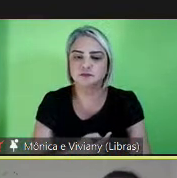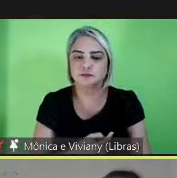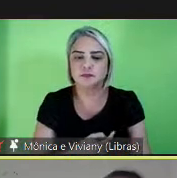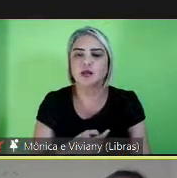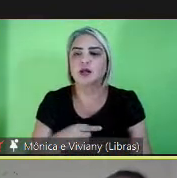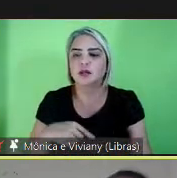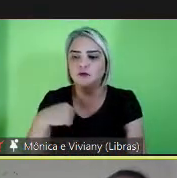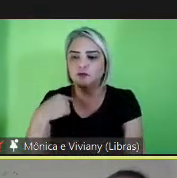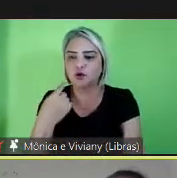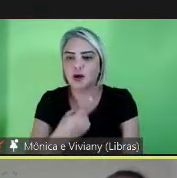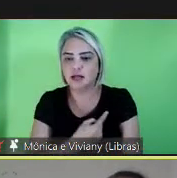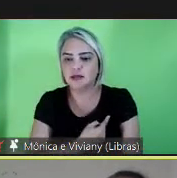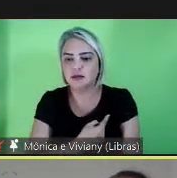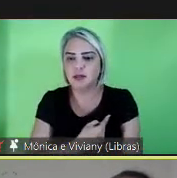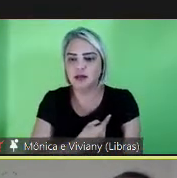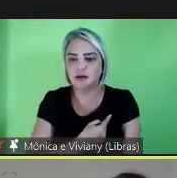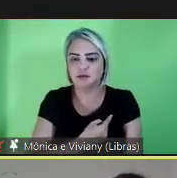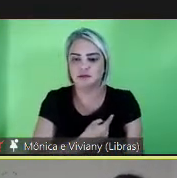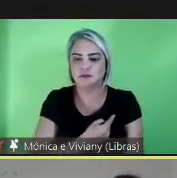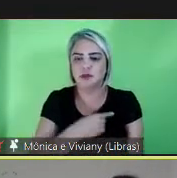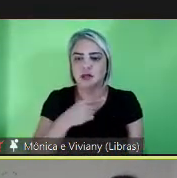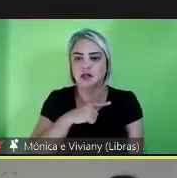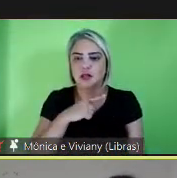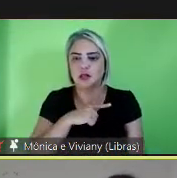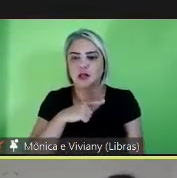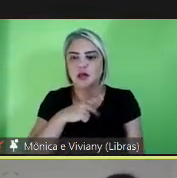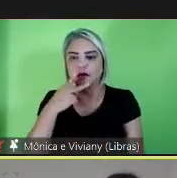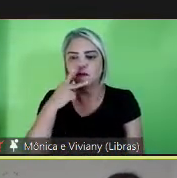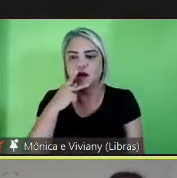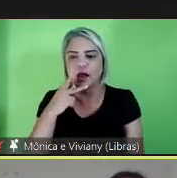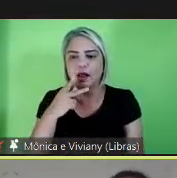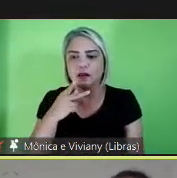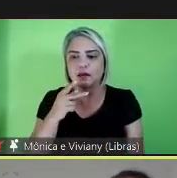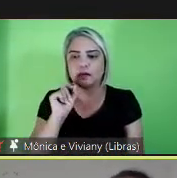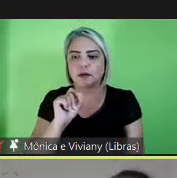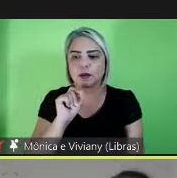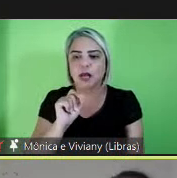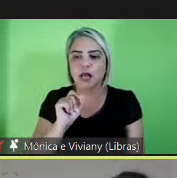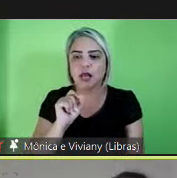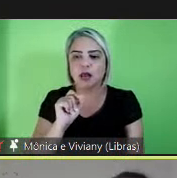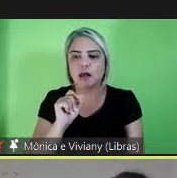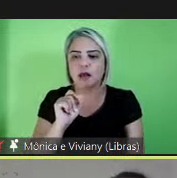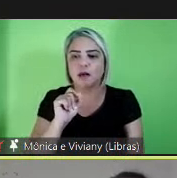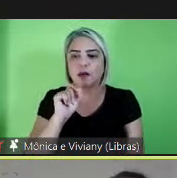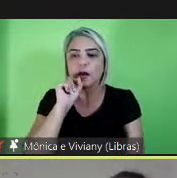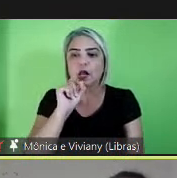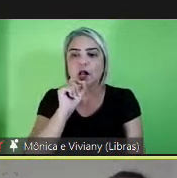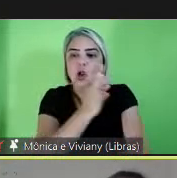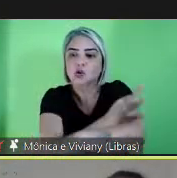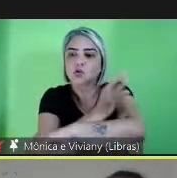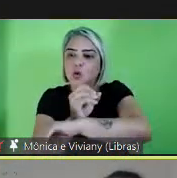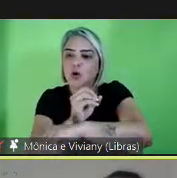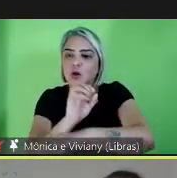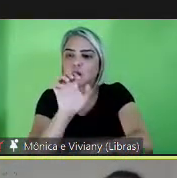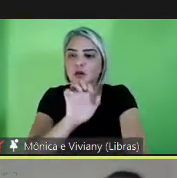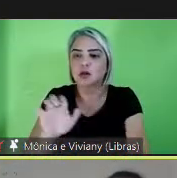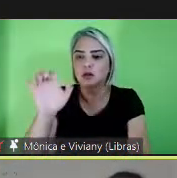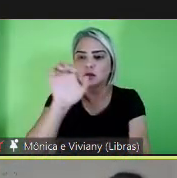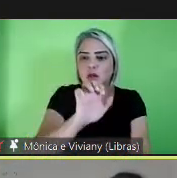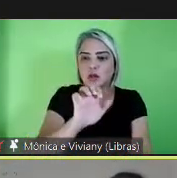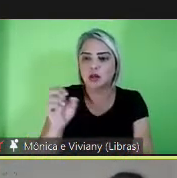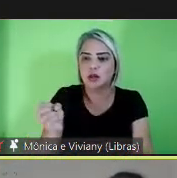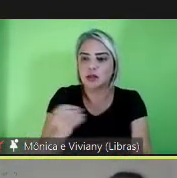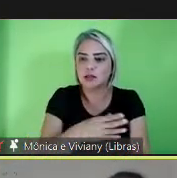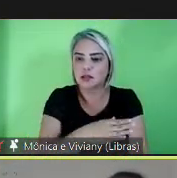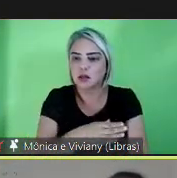Can you pass it to me? Okay, it's here. Thank you very much. So I'm going to talk about where I'm speaking from. I'm from Tocantins, which